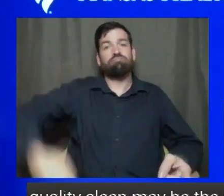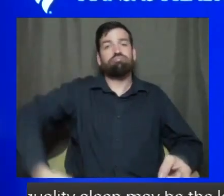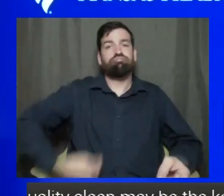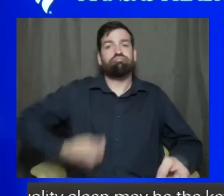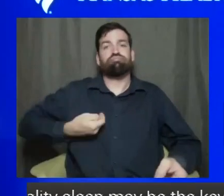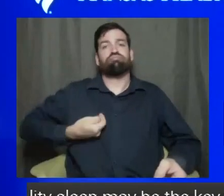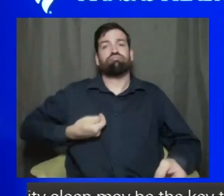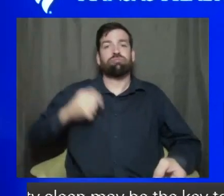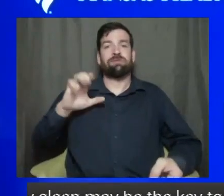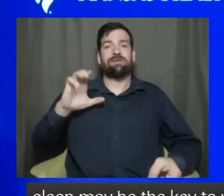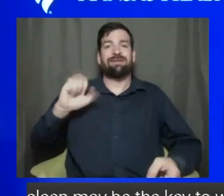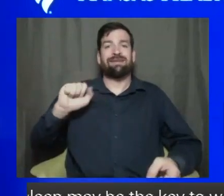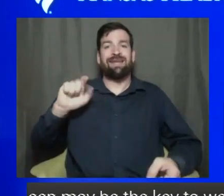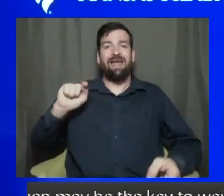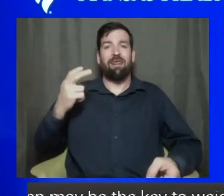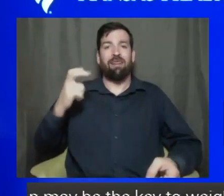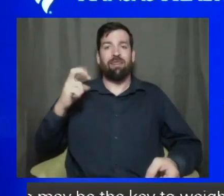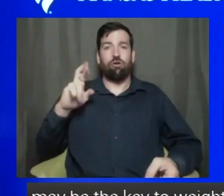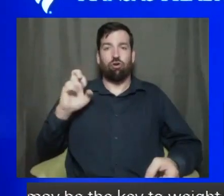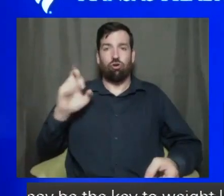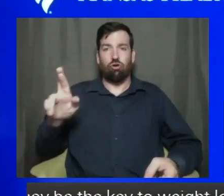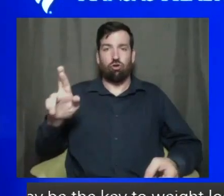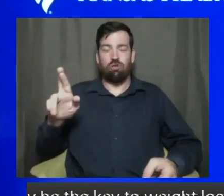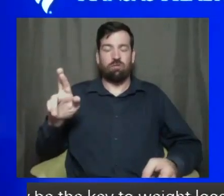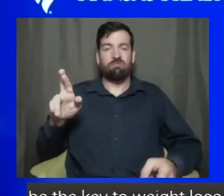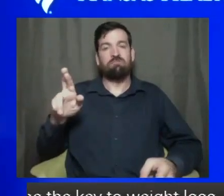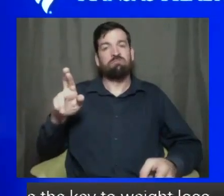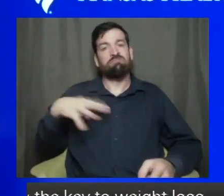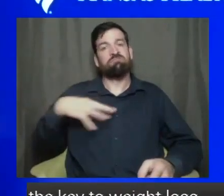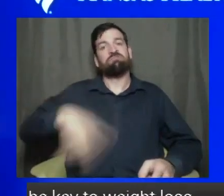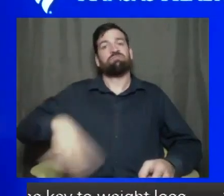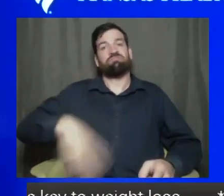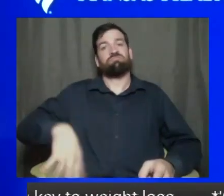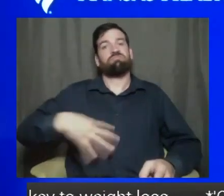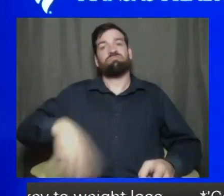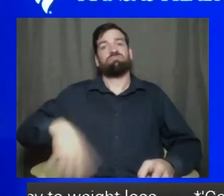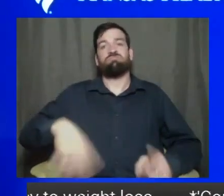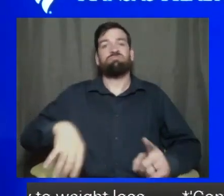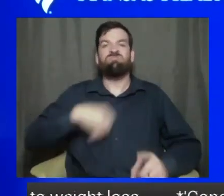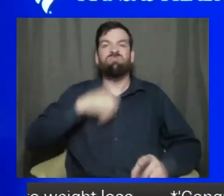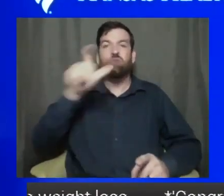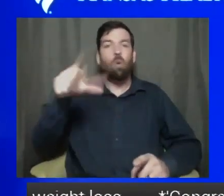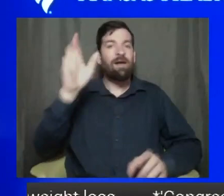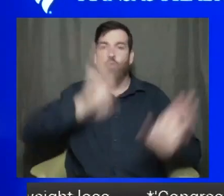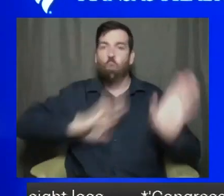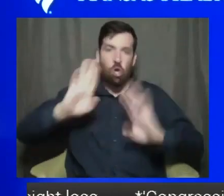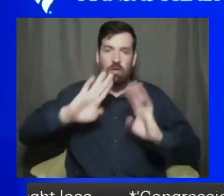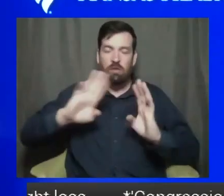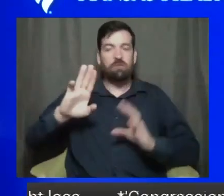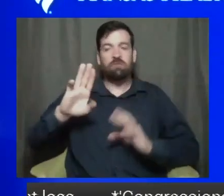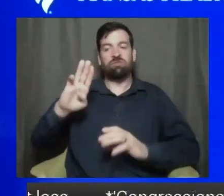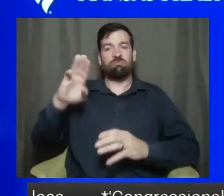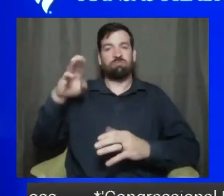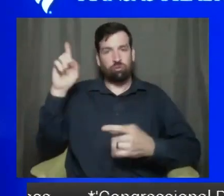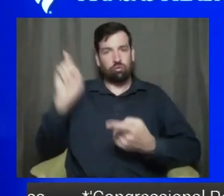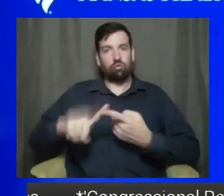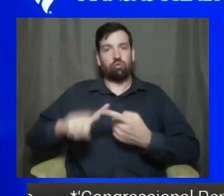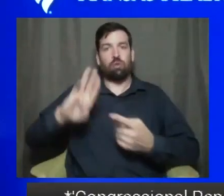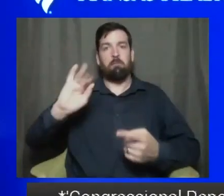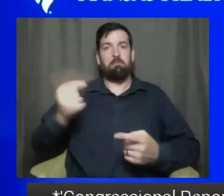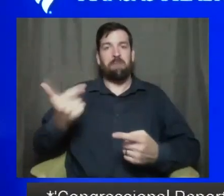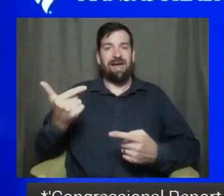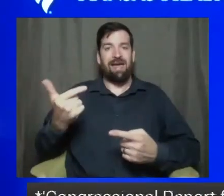that go into your bladder so that you don't have to worry about that. It's just drained straight from your bladder into a bag to help you urinate and release that pressure on the